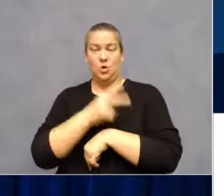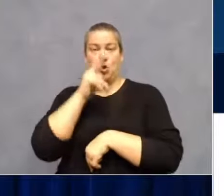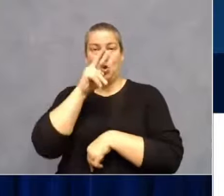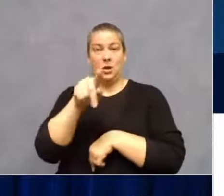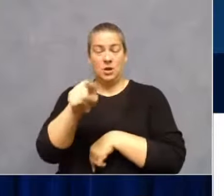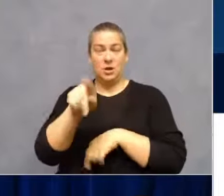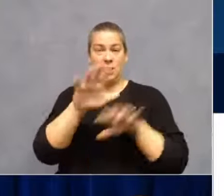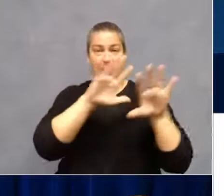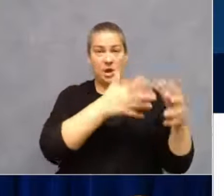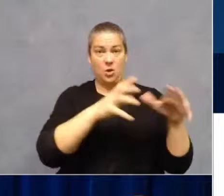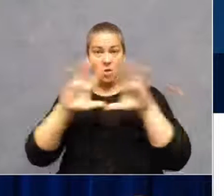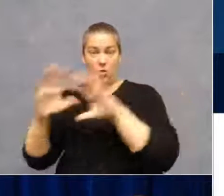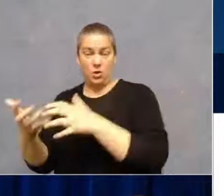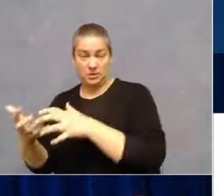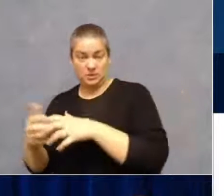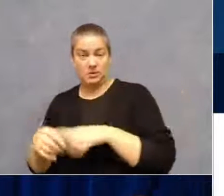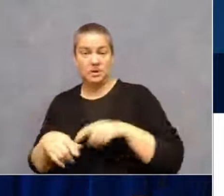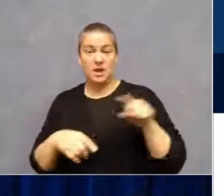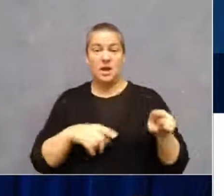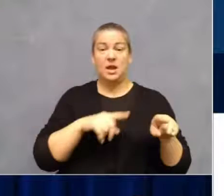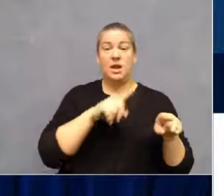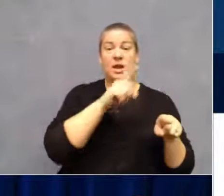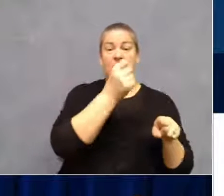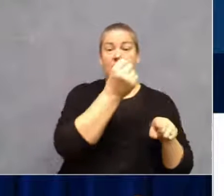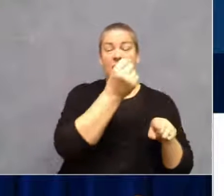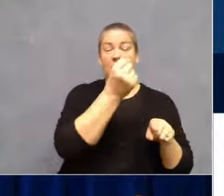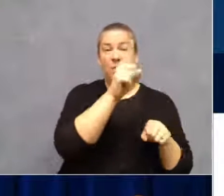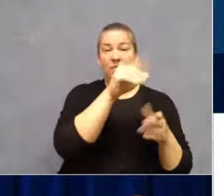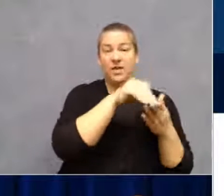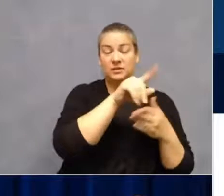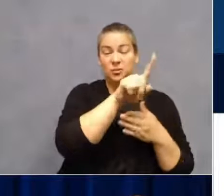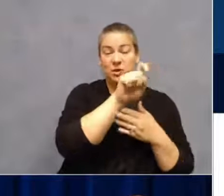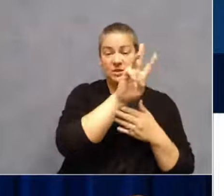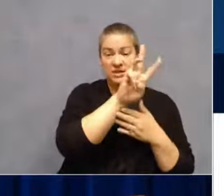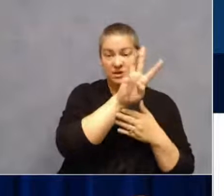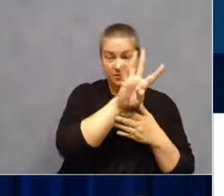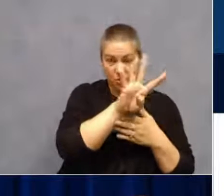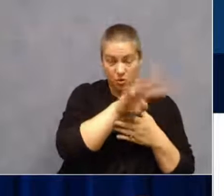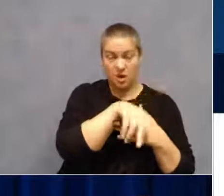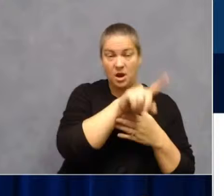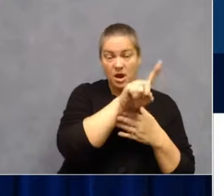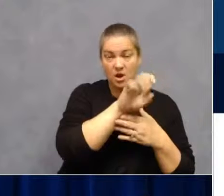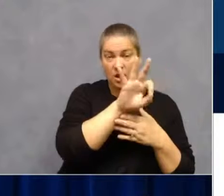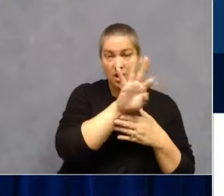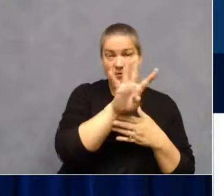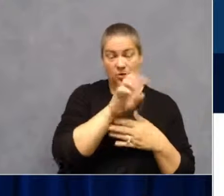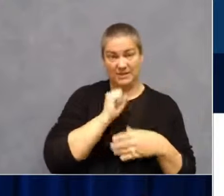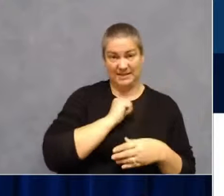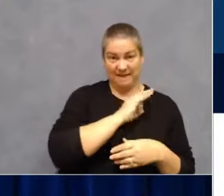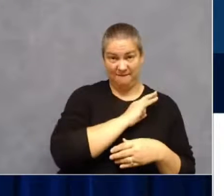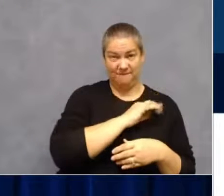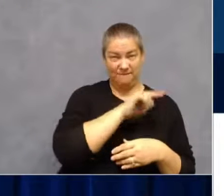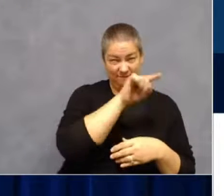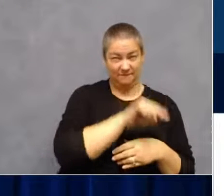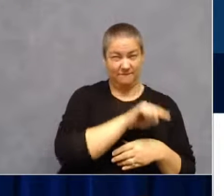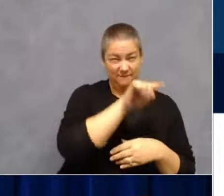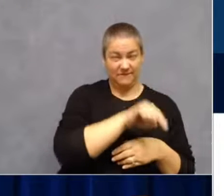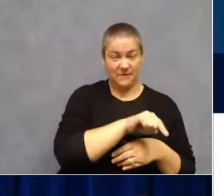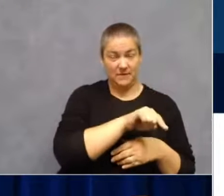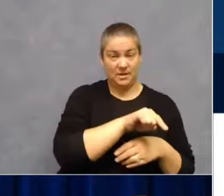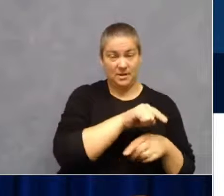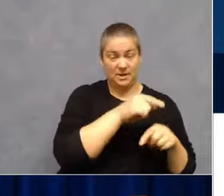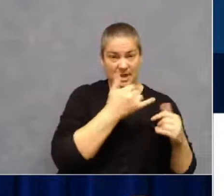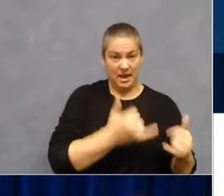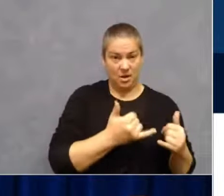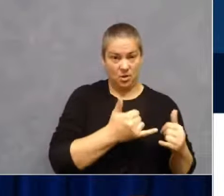at 1,164 inmate cases on 194 staff. That represents an increase of 263